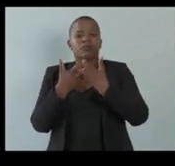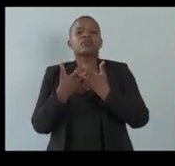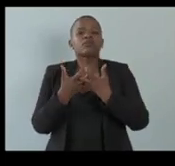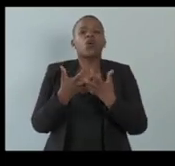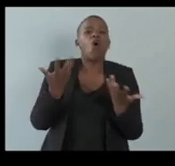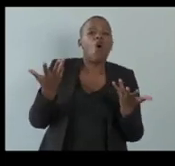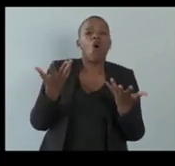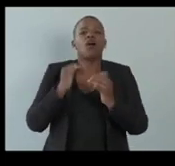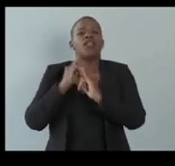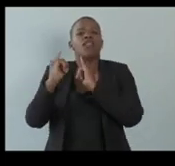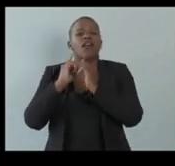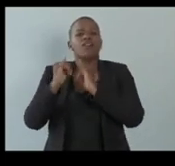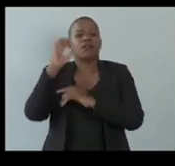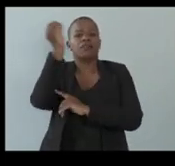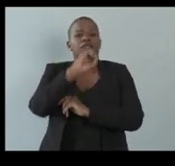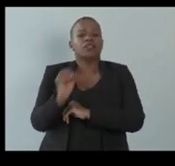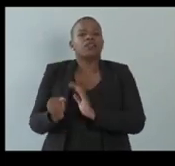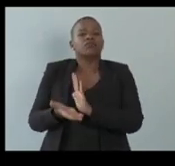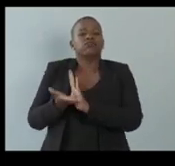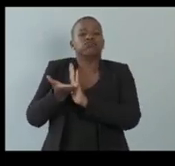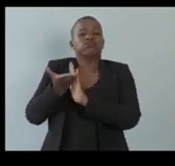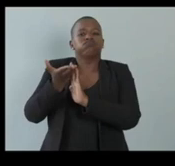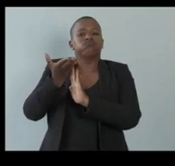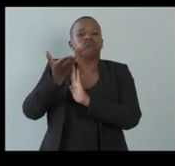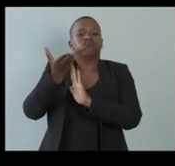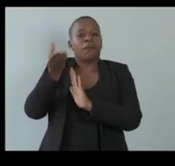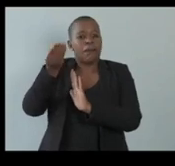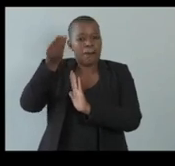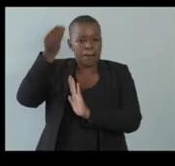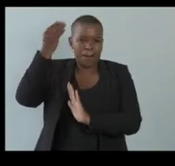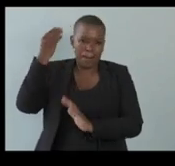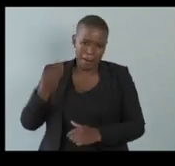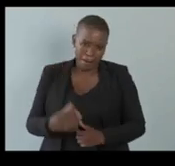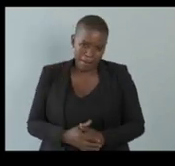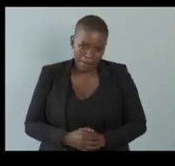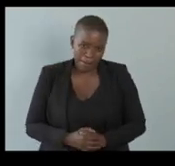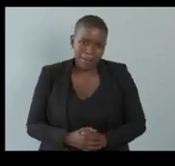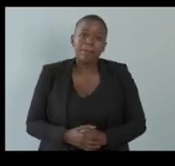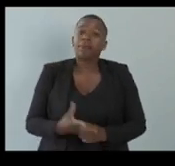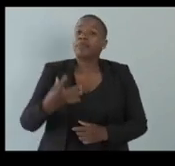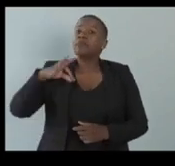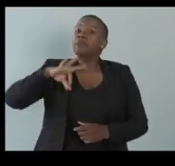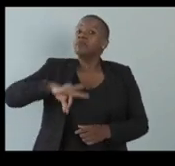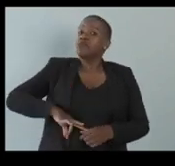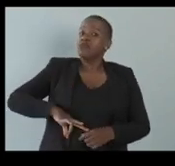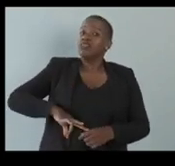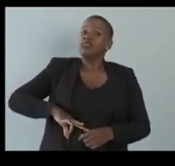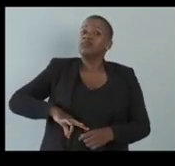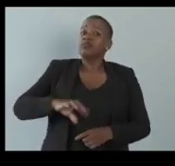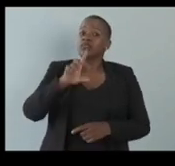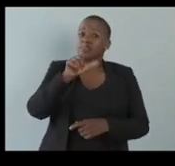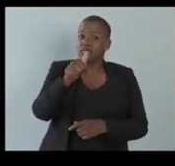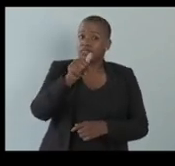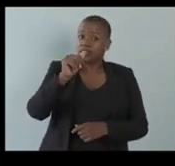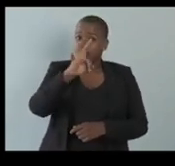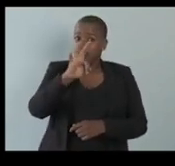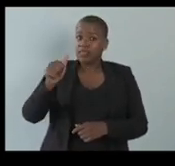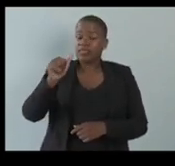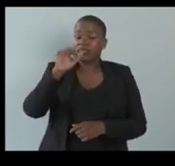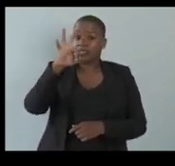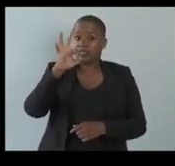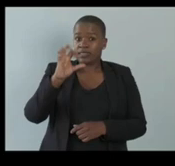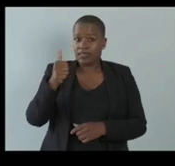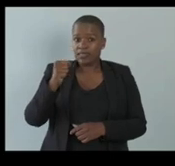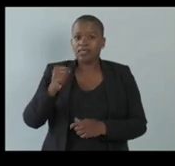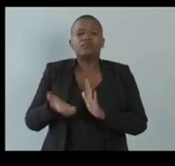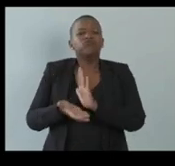11%. EBITDA and operating profit grew 26 and 32% respectively, while our operating margin